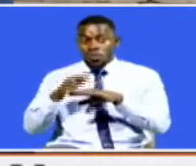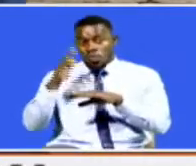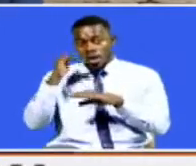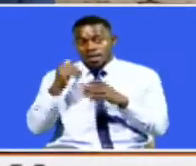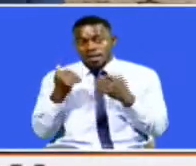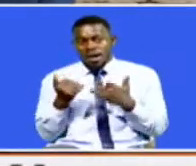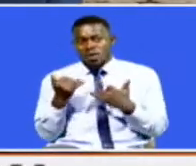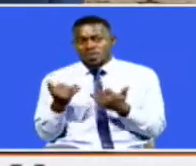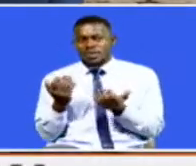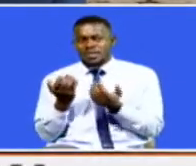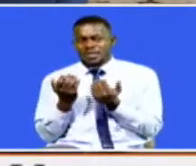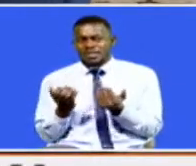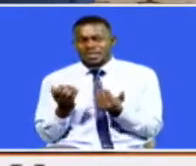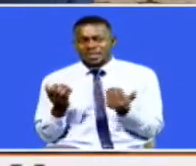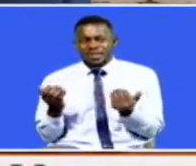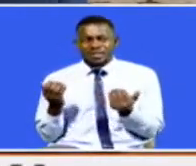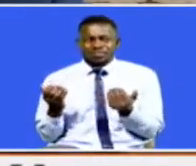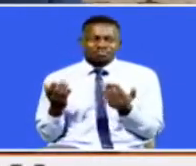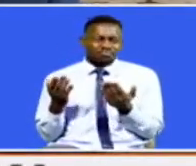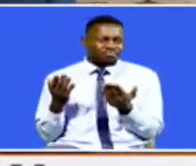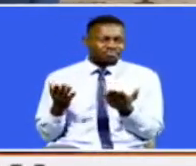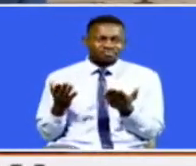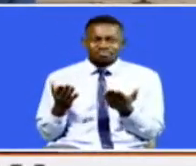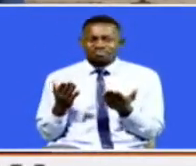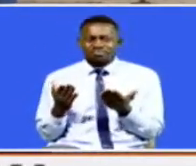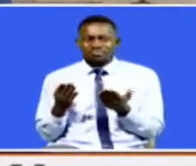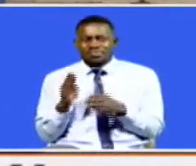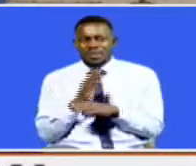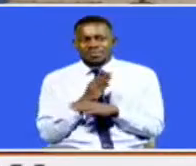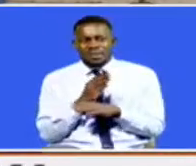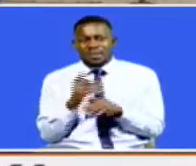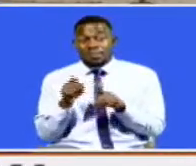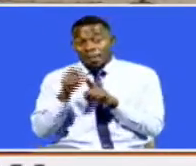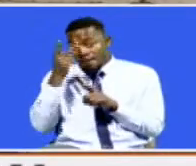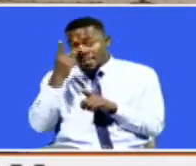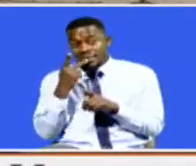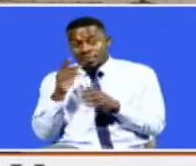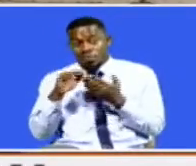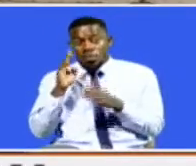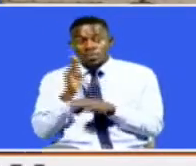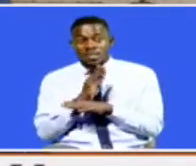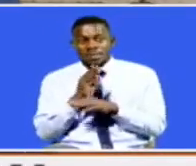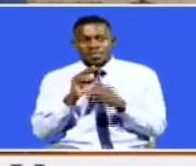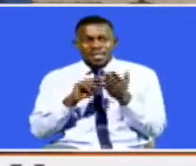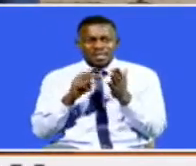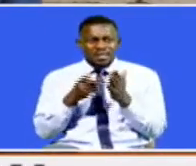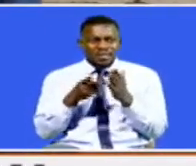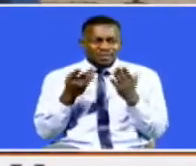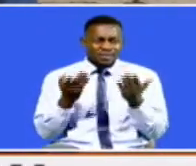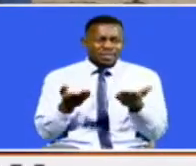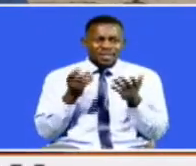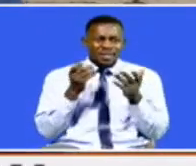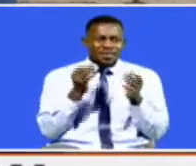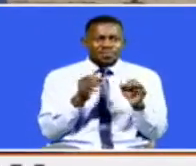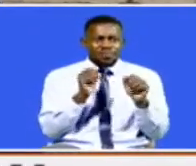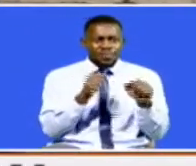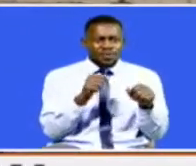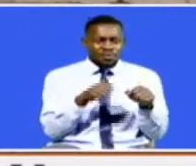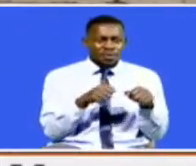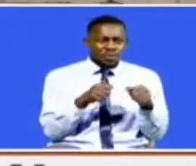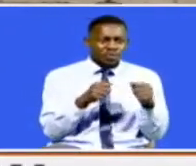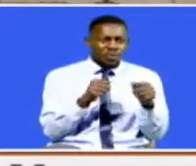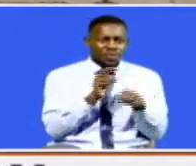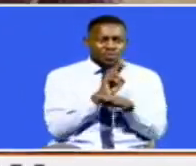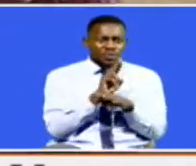place to another in search of education like going to a physical school. So in a virtual school, like, parent is in